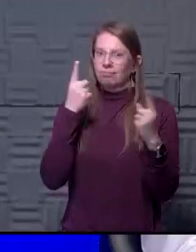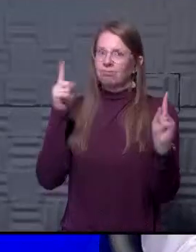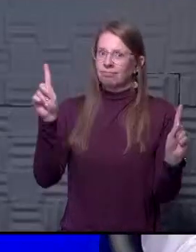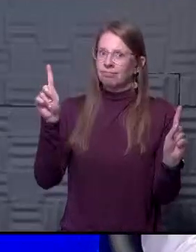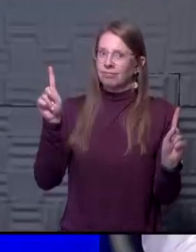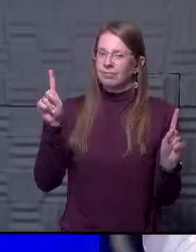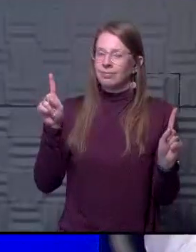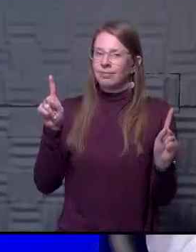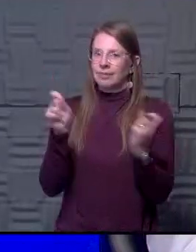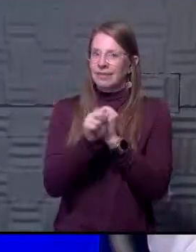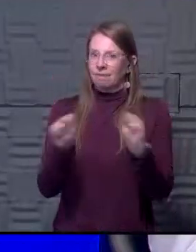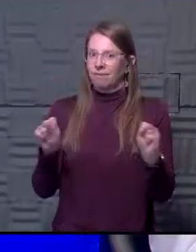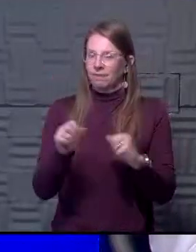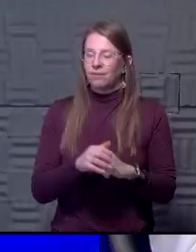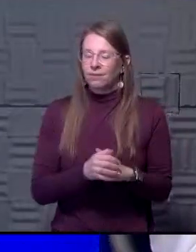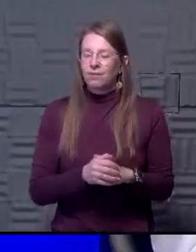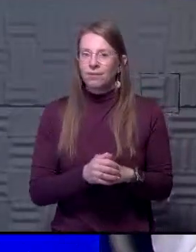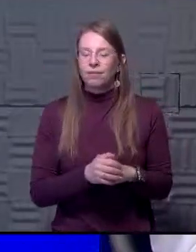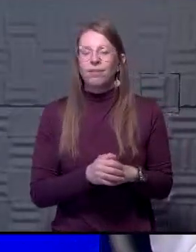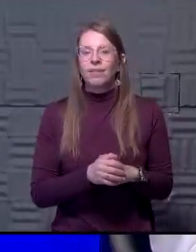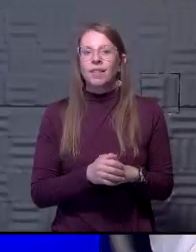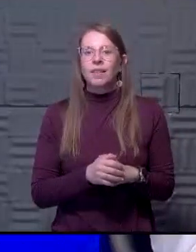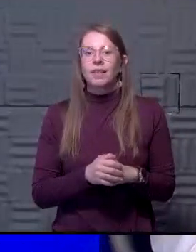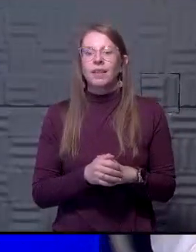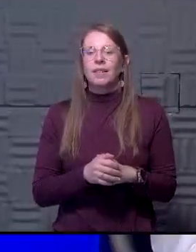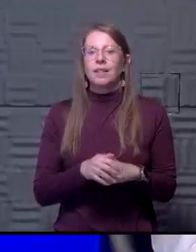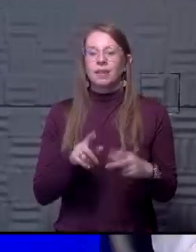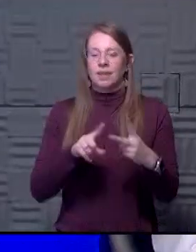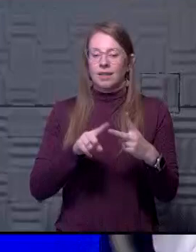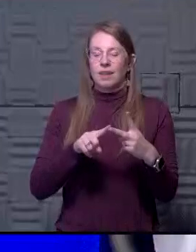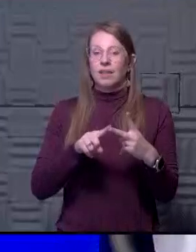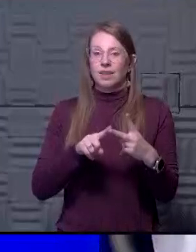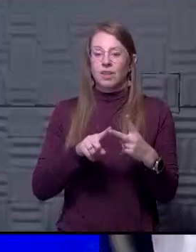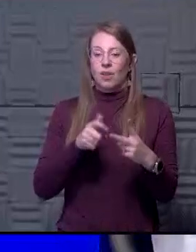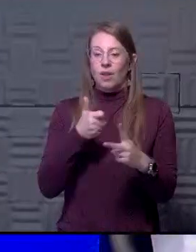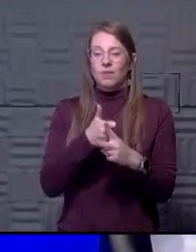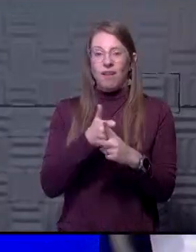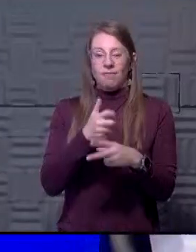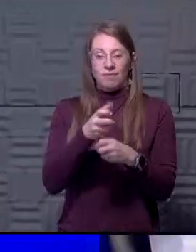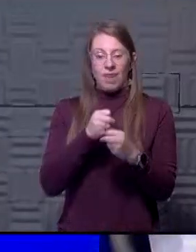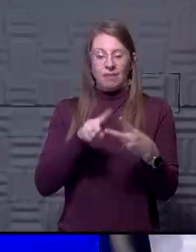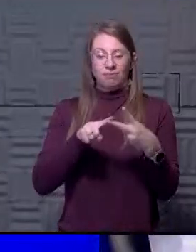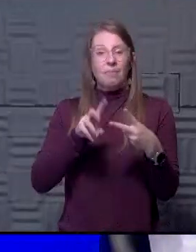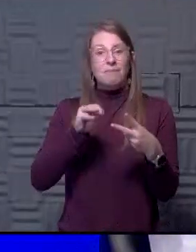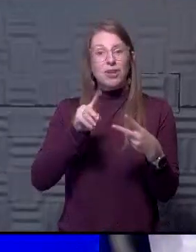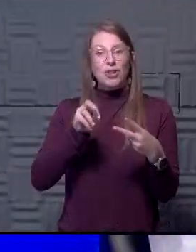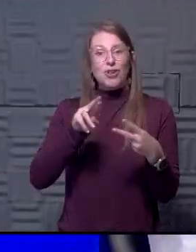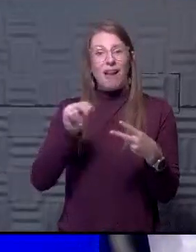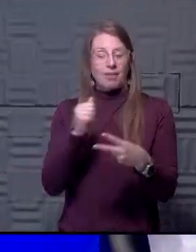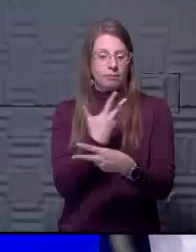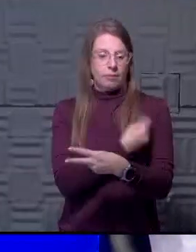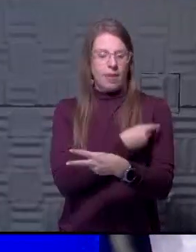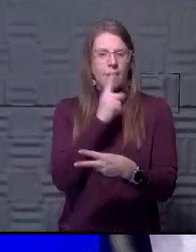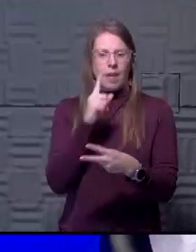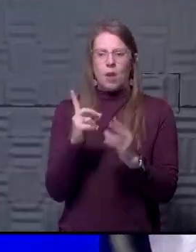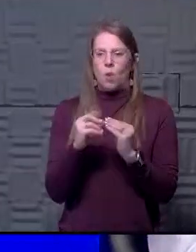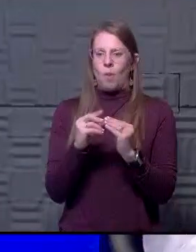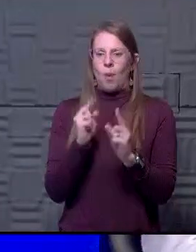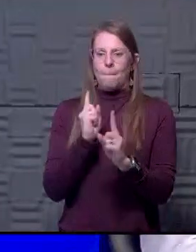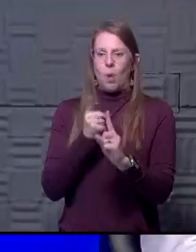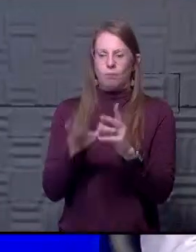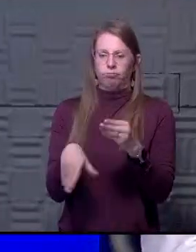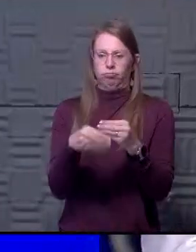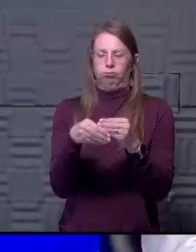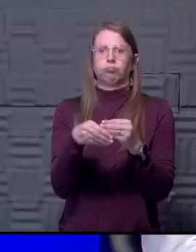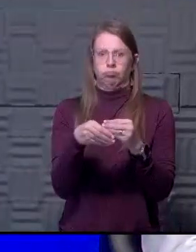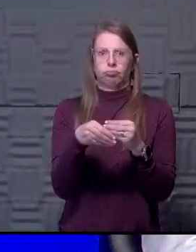and both work well. That's the vaccine that Dr. Hawkinson received today. Yeah, I think it's like one more point to add.